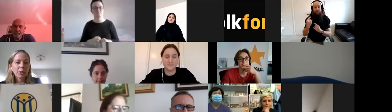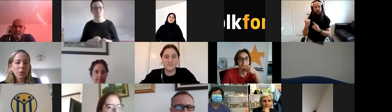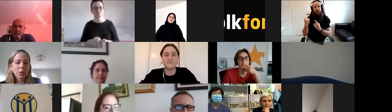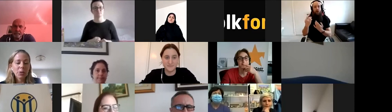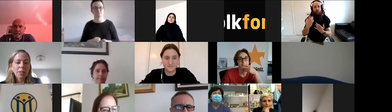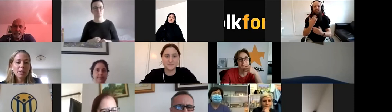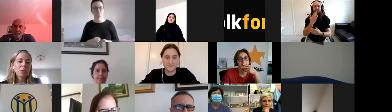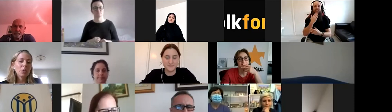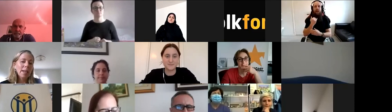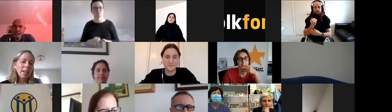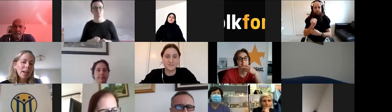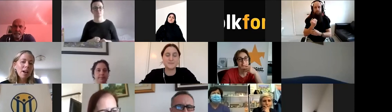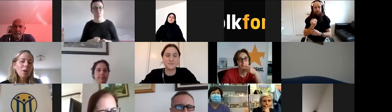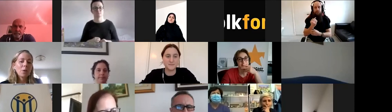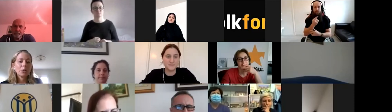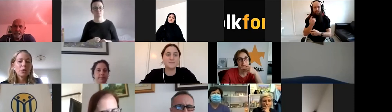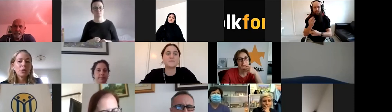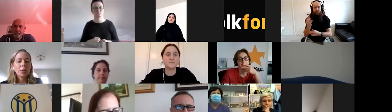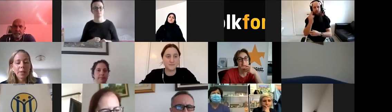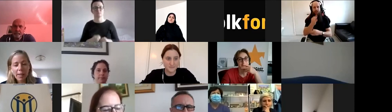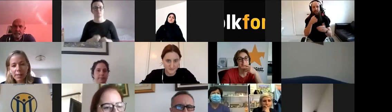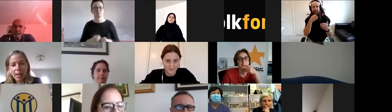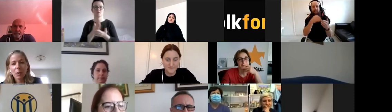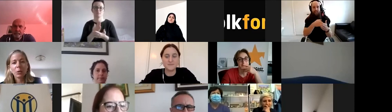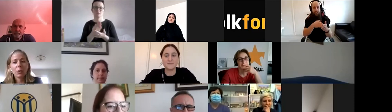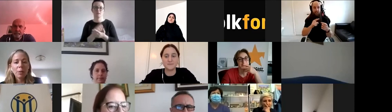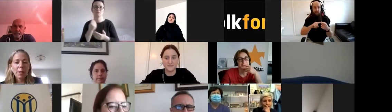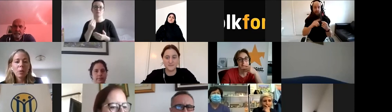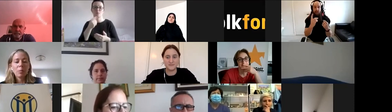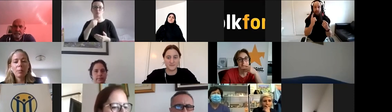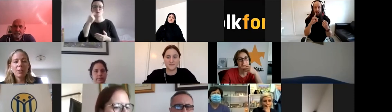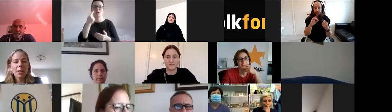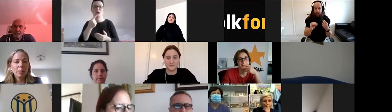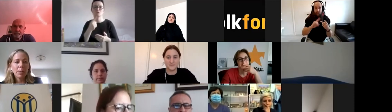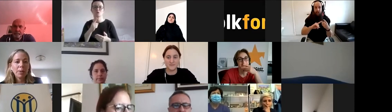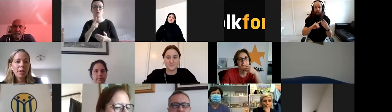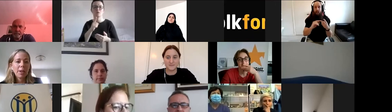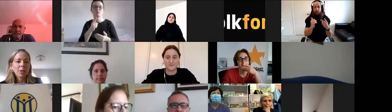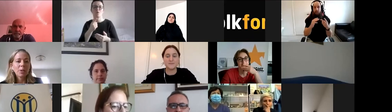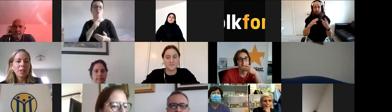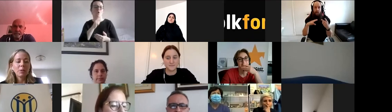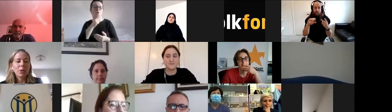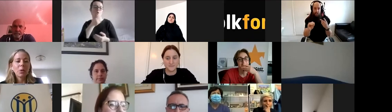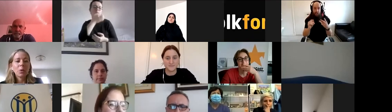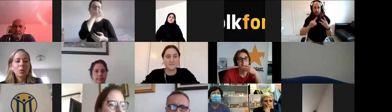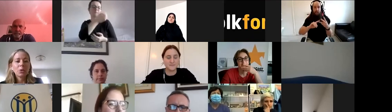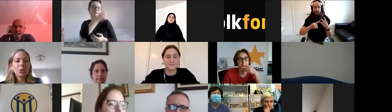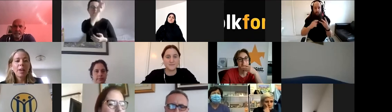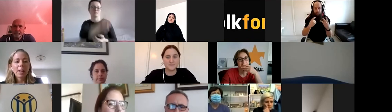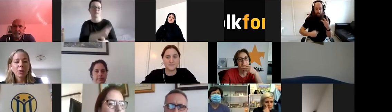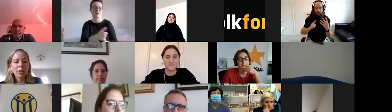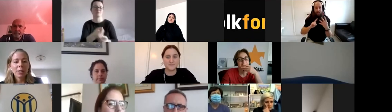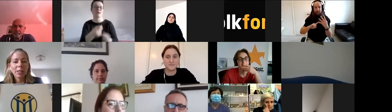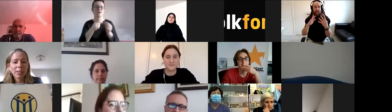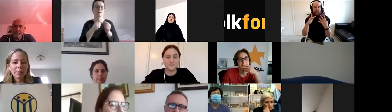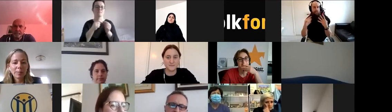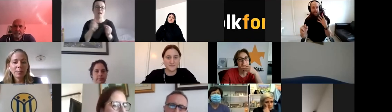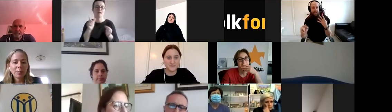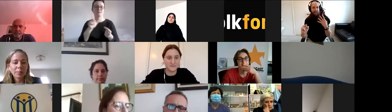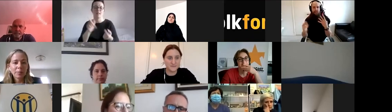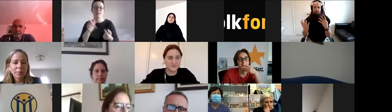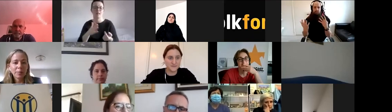the question to. So either to Leila or to Benaza or to me or maybe Jesper, so that we know who should answer it.